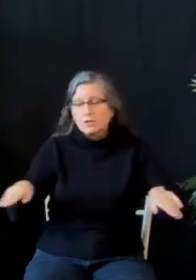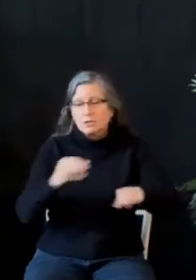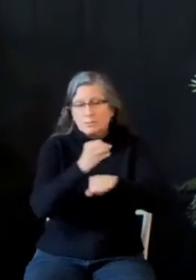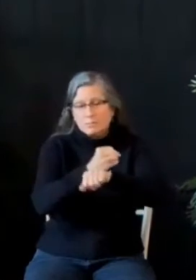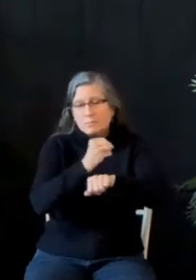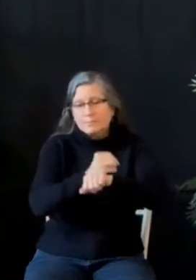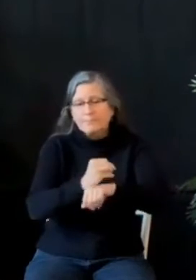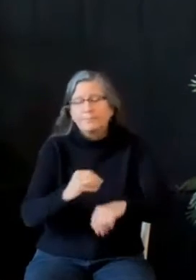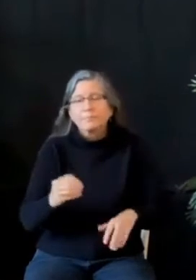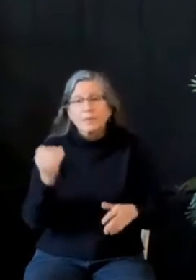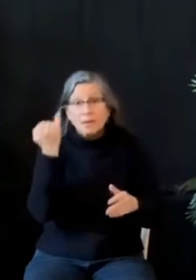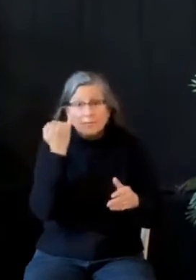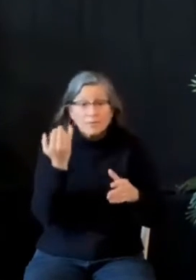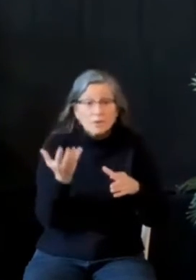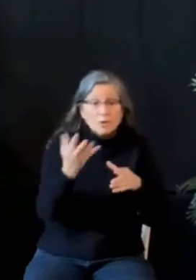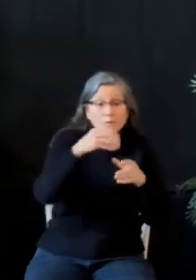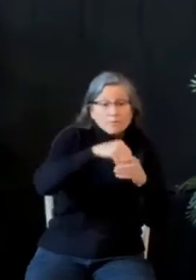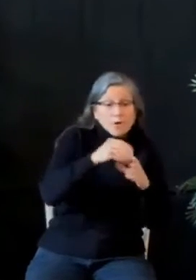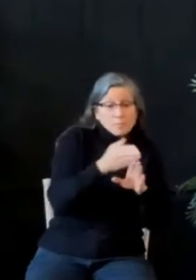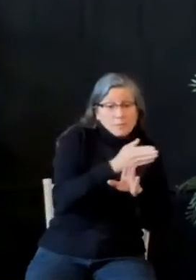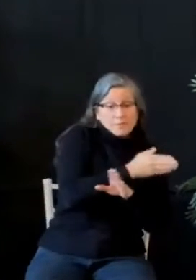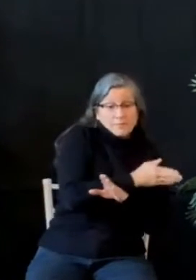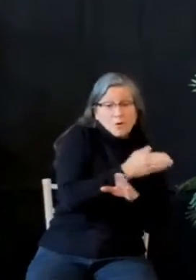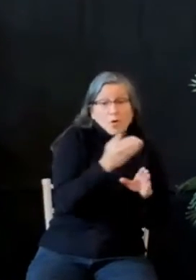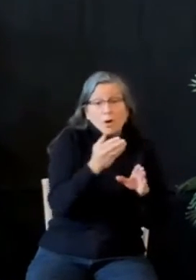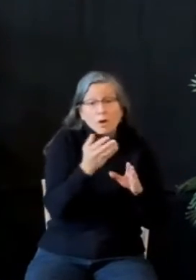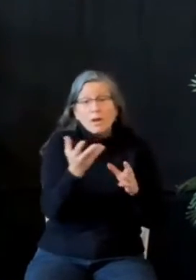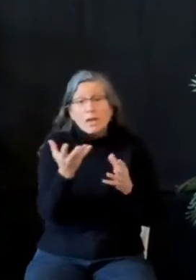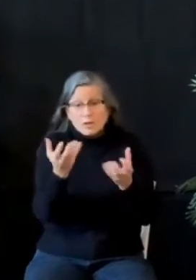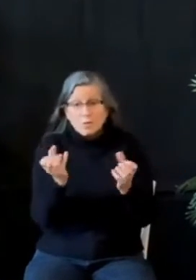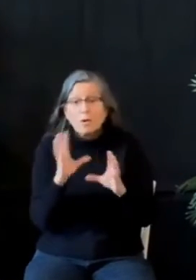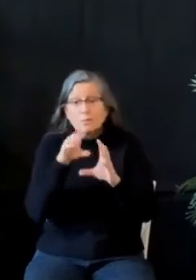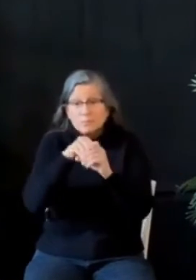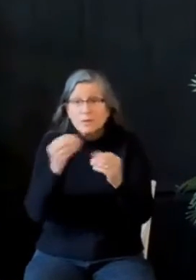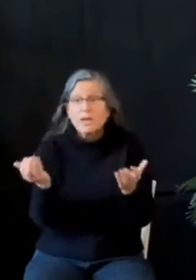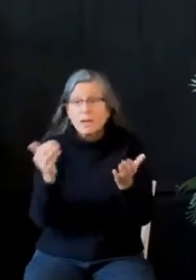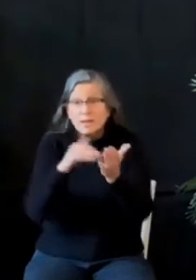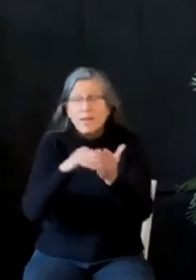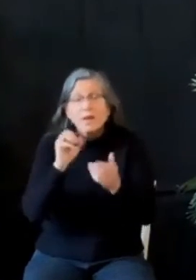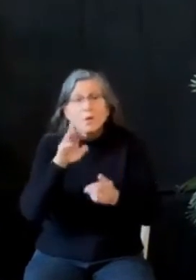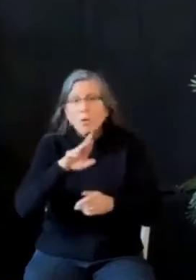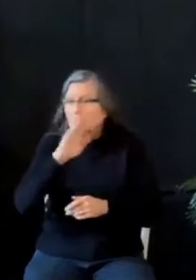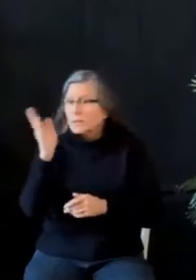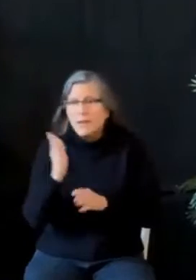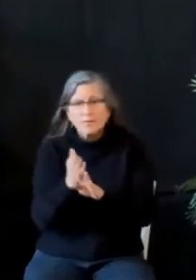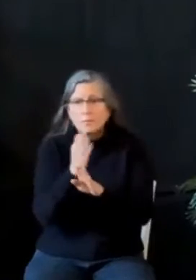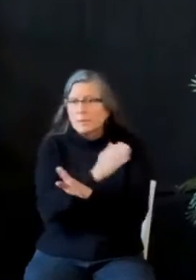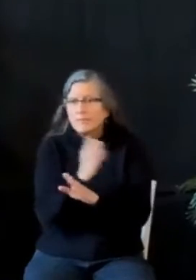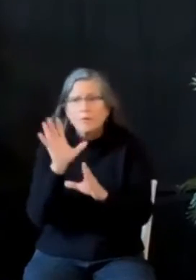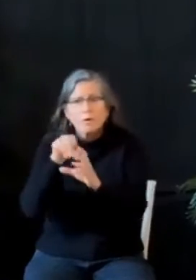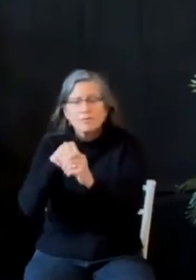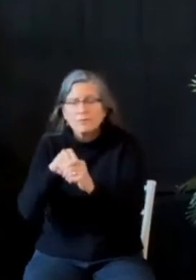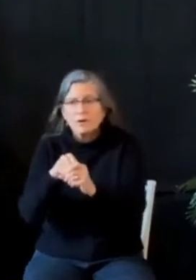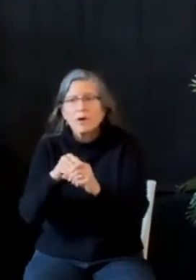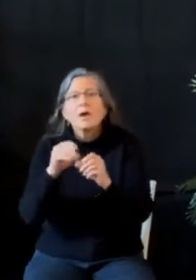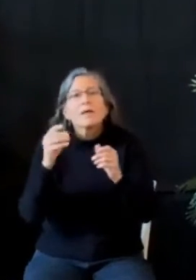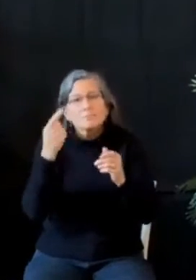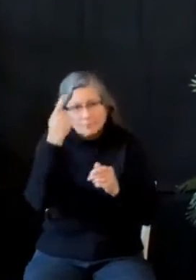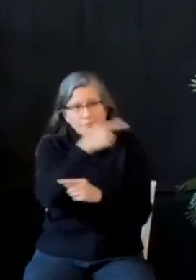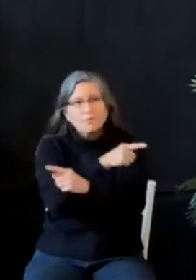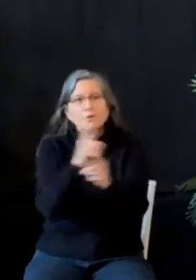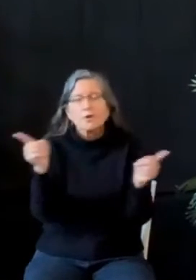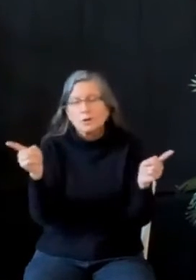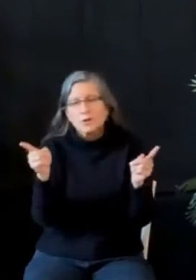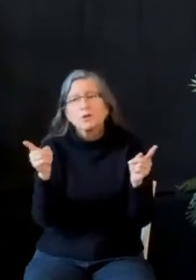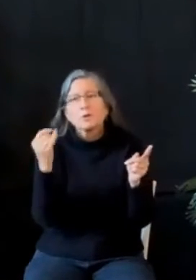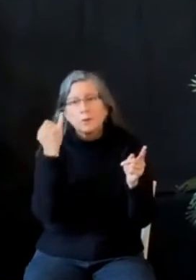past, if you were involved before we got shut down, and you want to get back into it, or if you've never been involved in it and you want to get involved, this is for you. I really